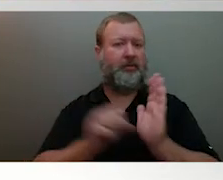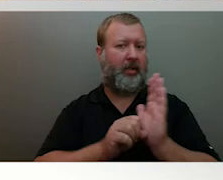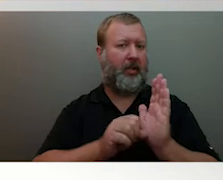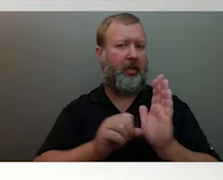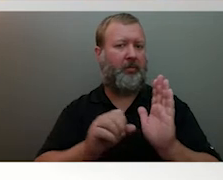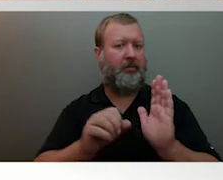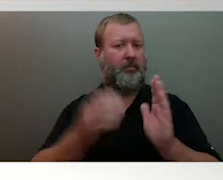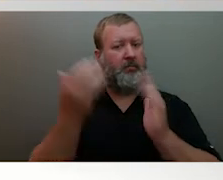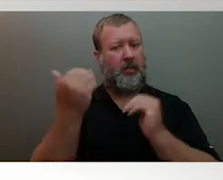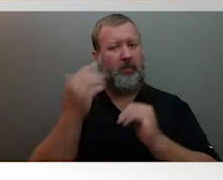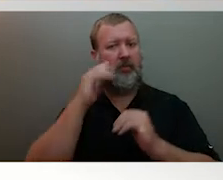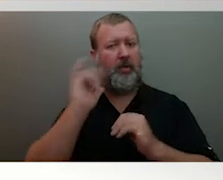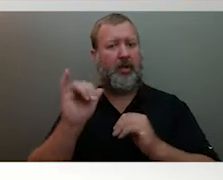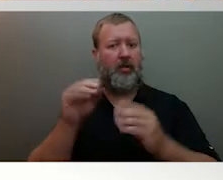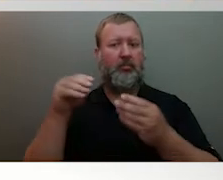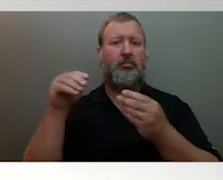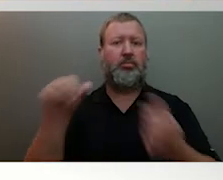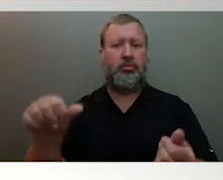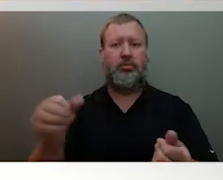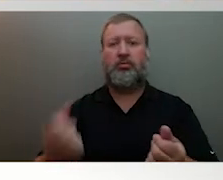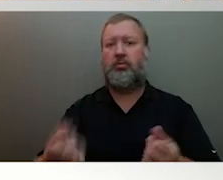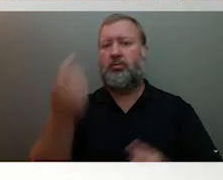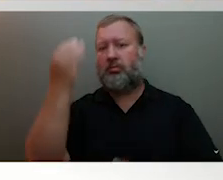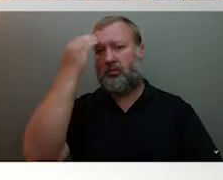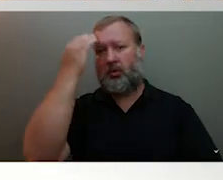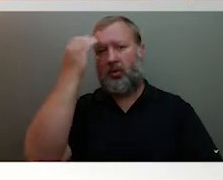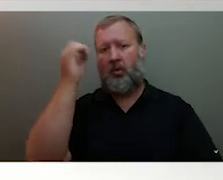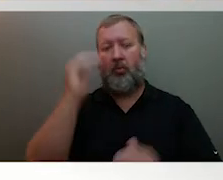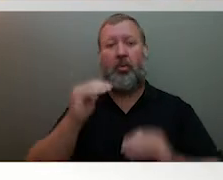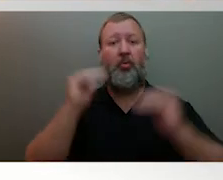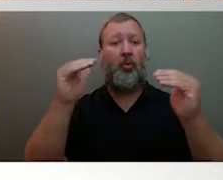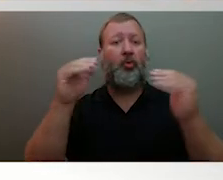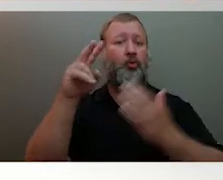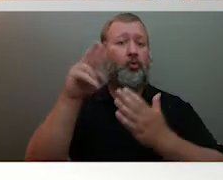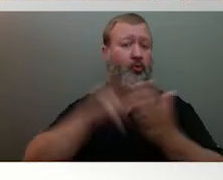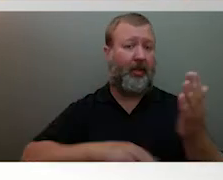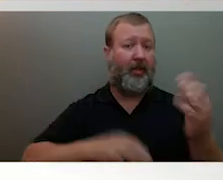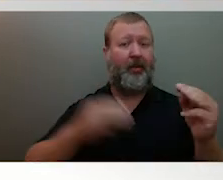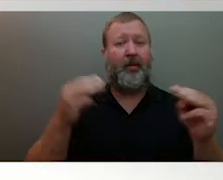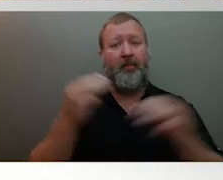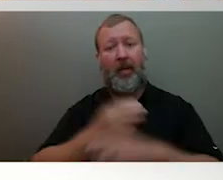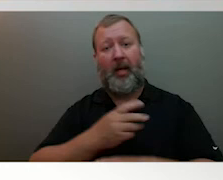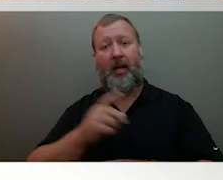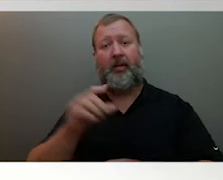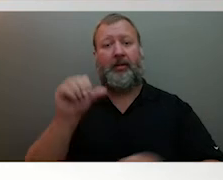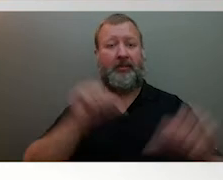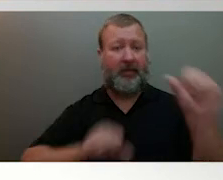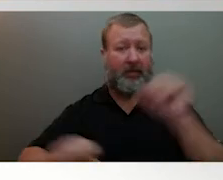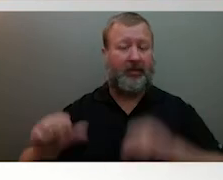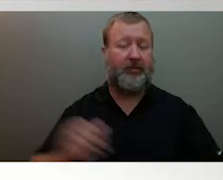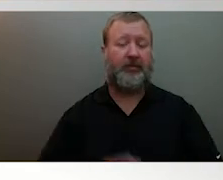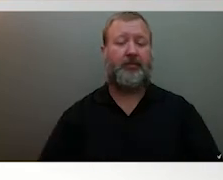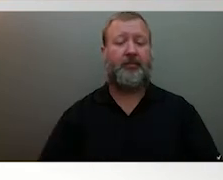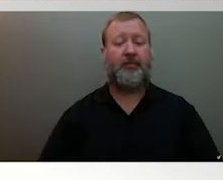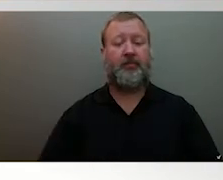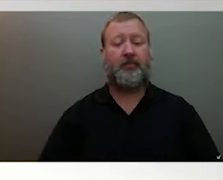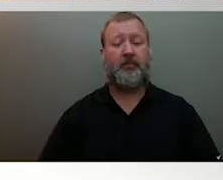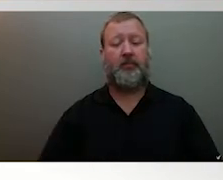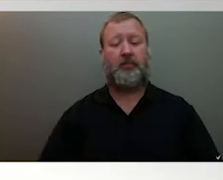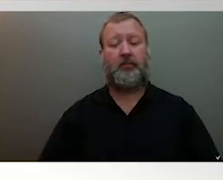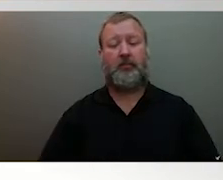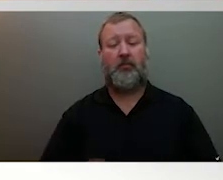district expectations for proficiency or promotion in reading, writing, mathematics, or science. The